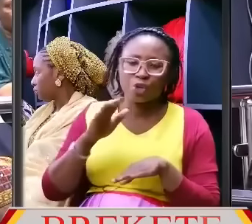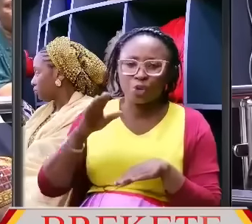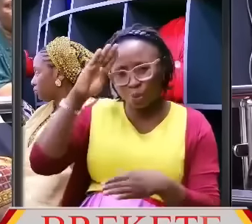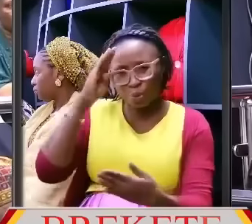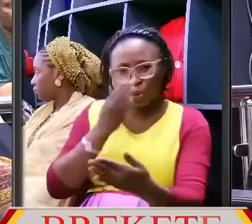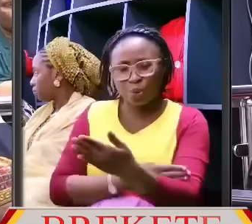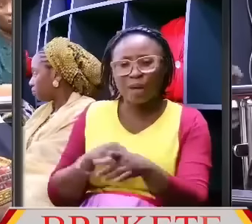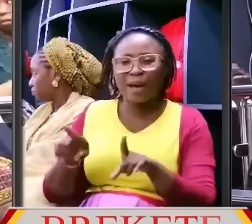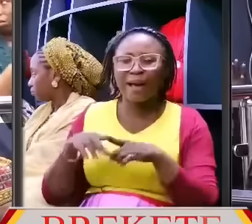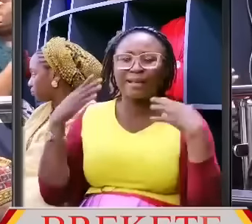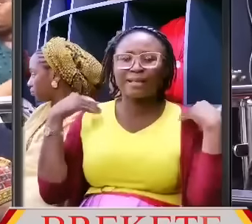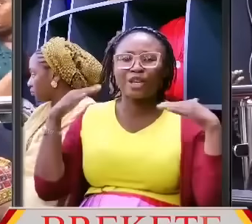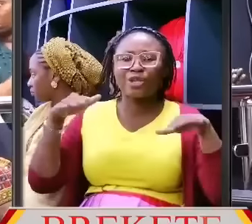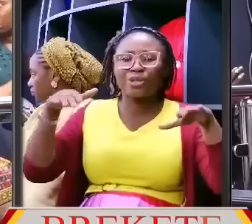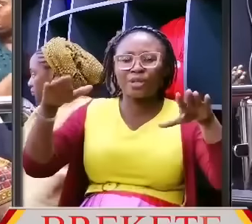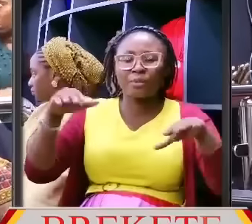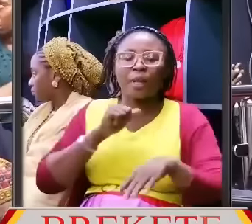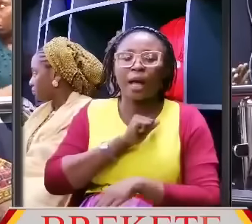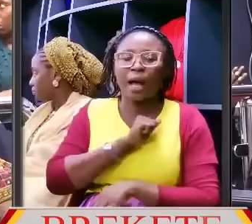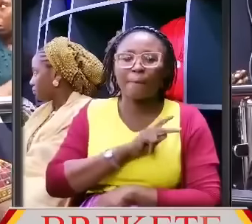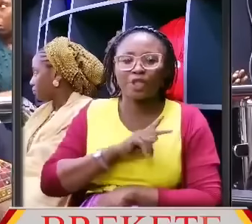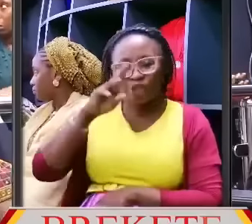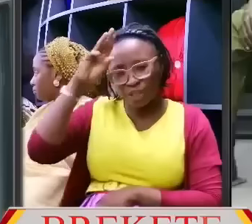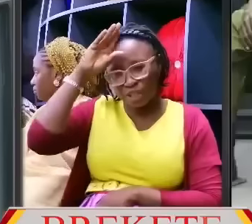angel. Please, let's appreciate this young man.